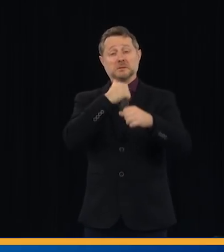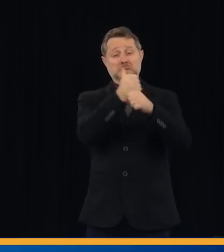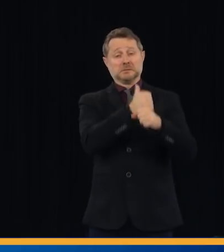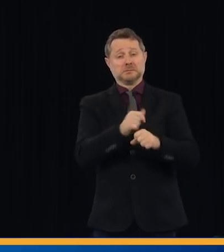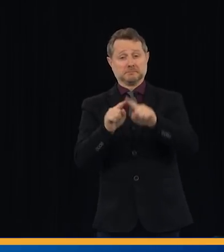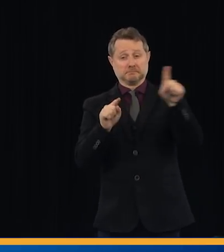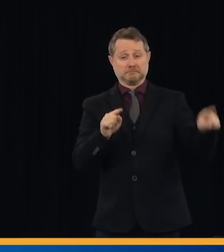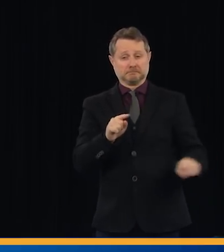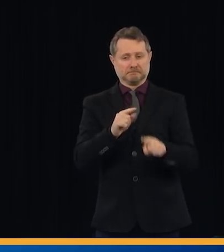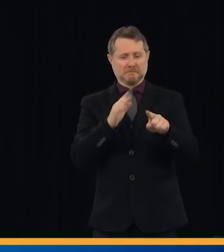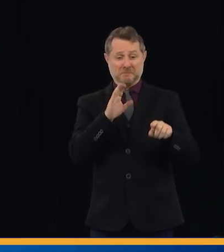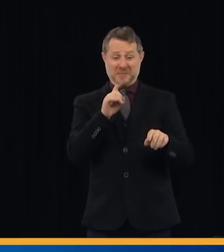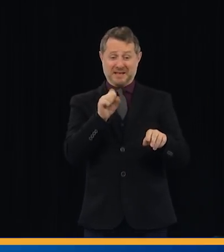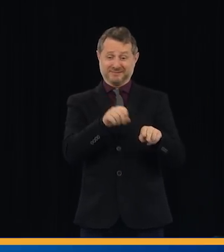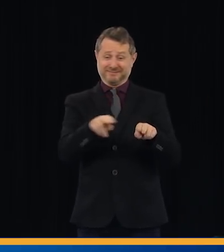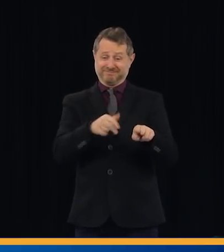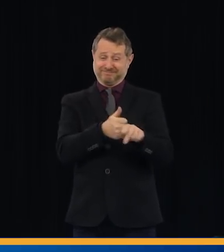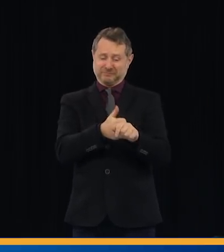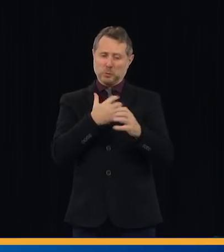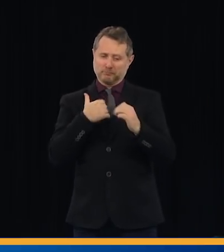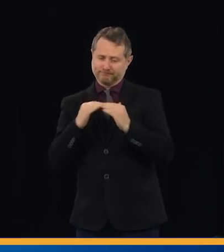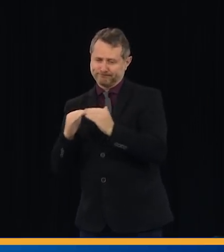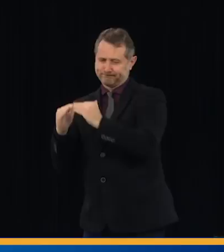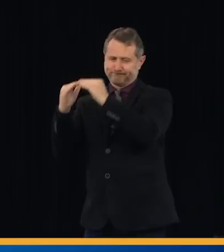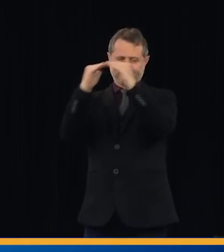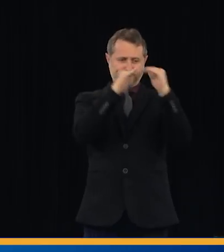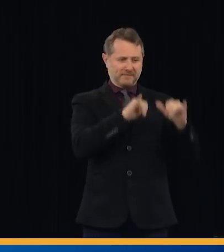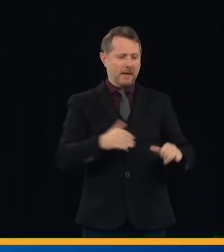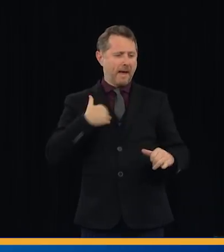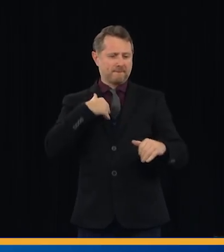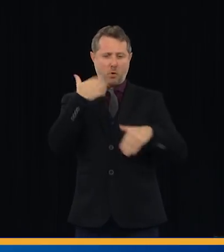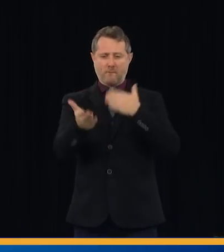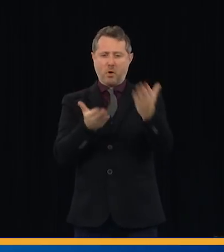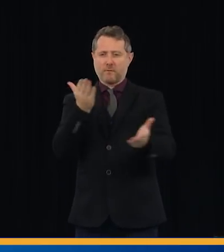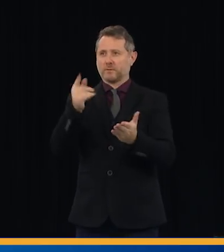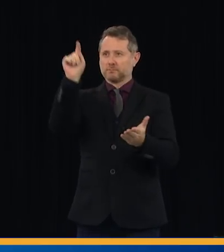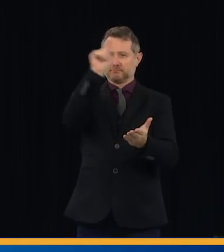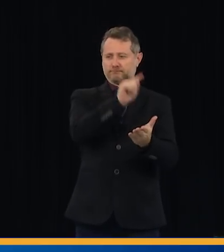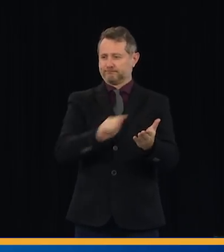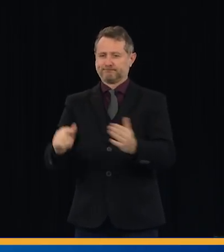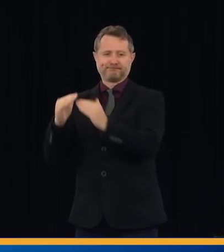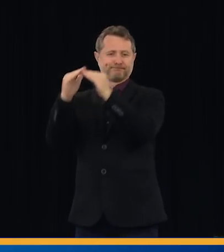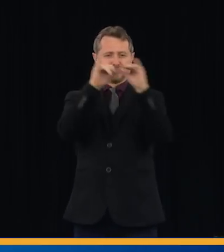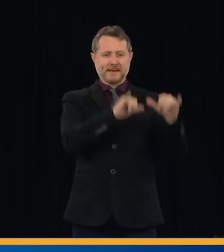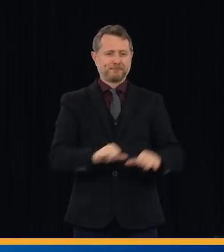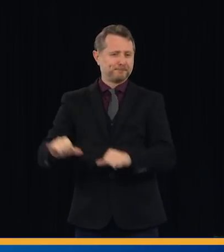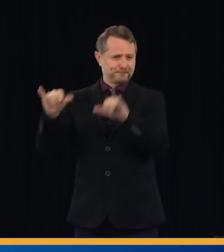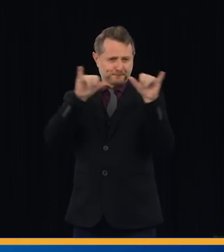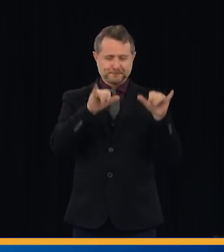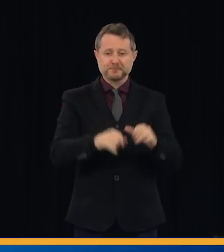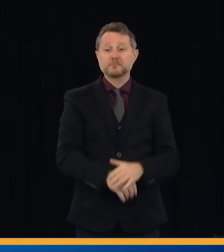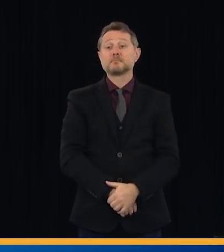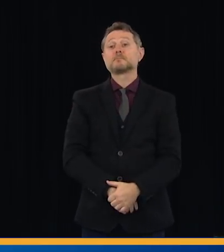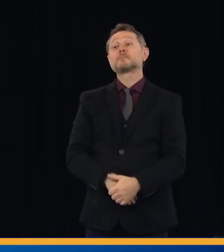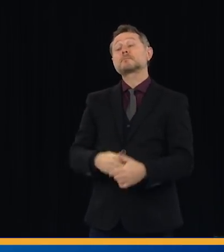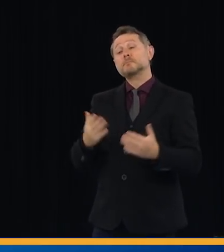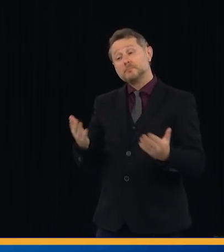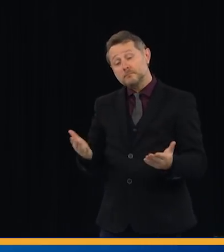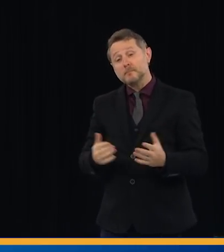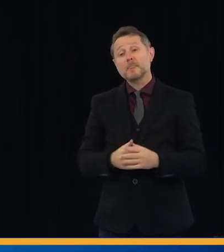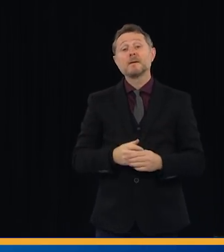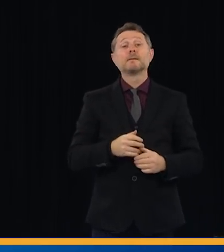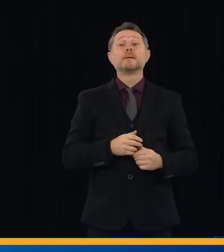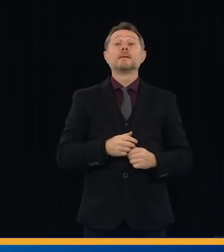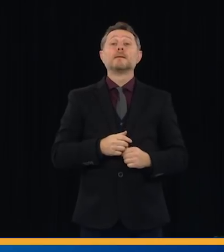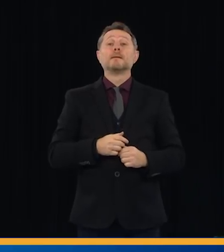distributed, and it's significant, and in truth, many locations have been